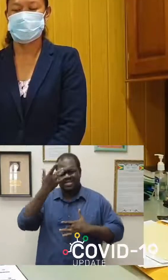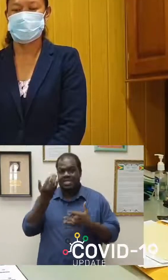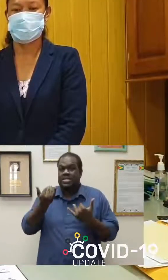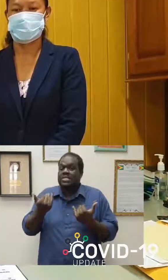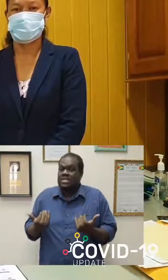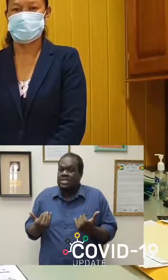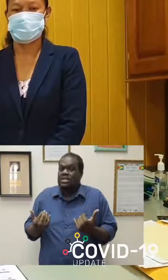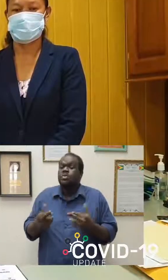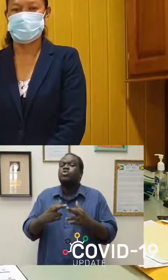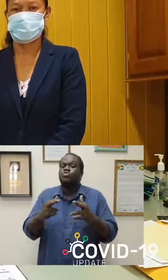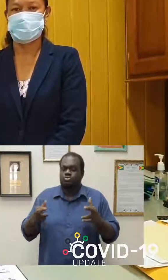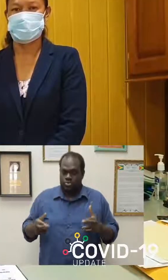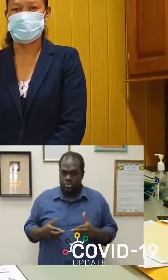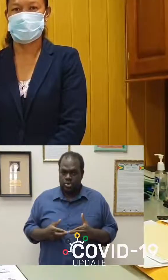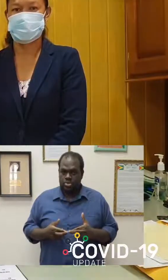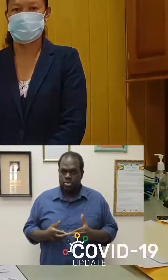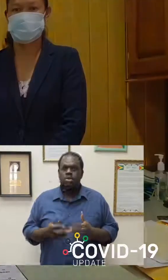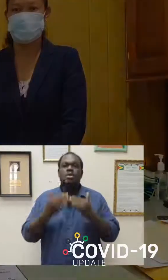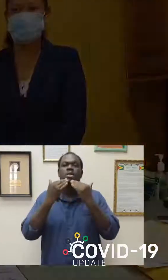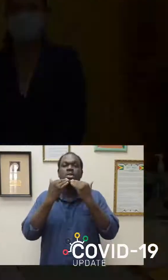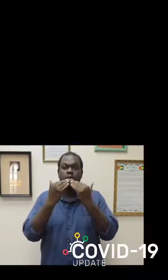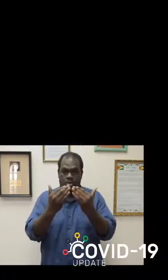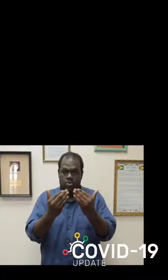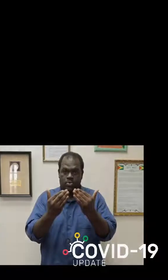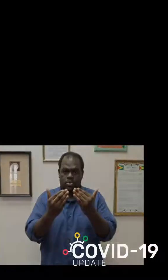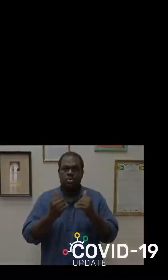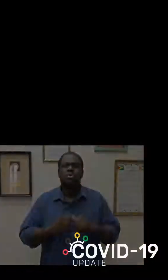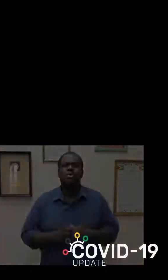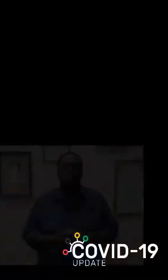in our region. Thank you.